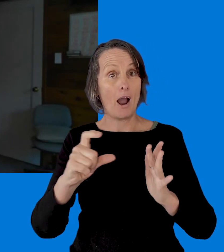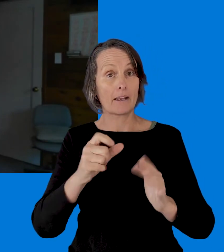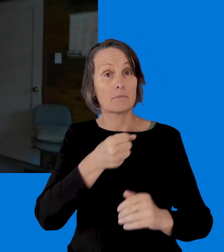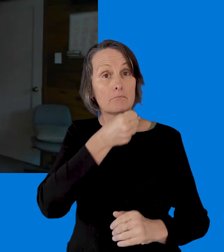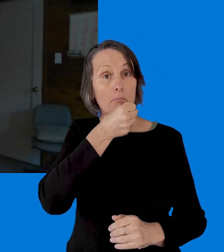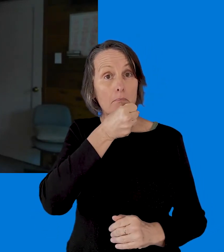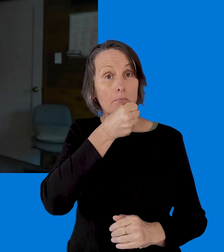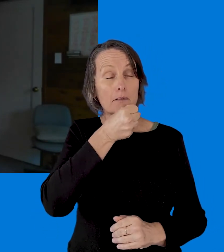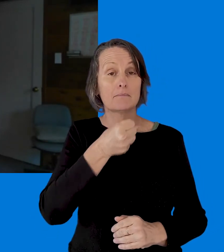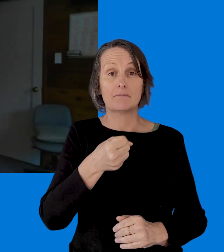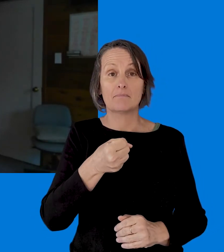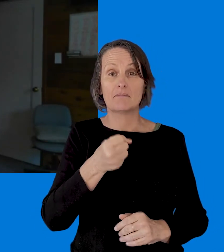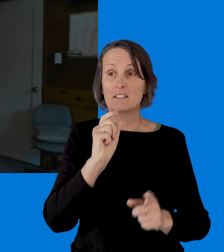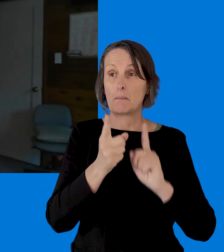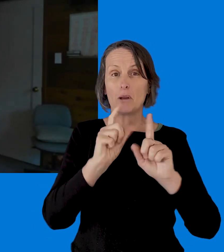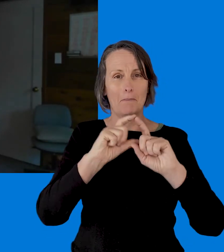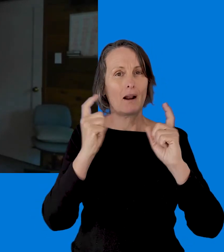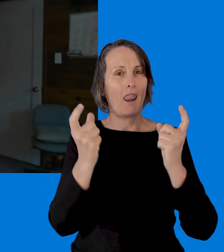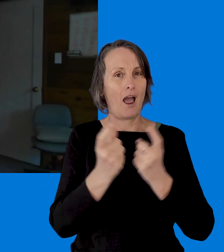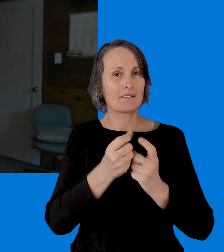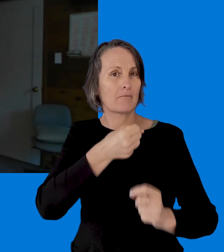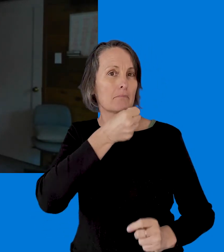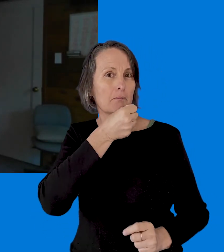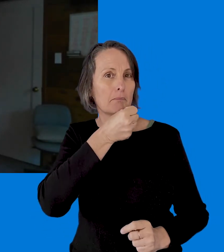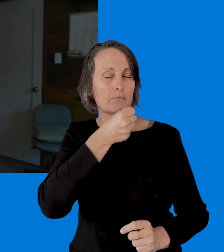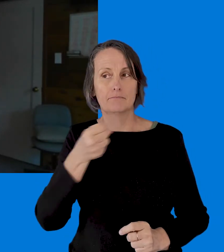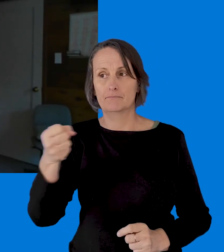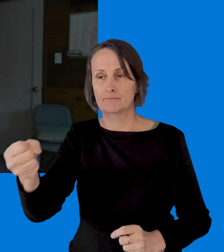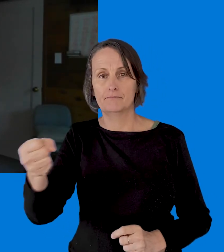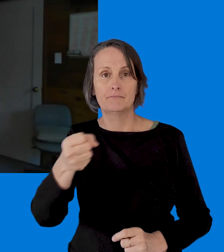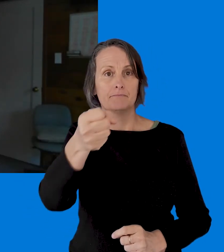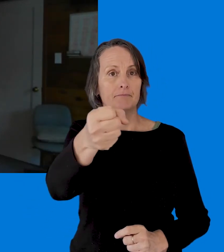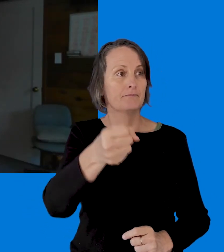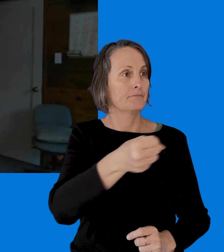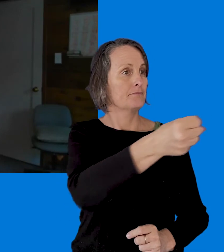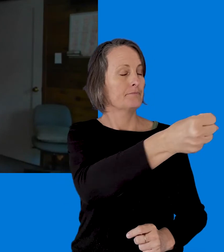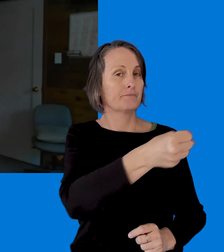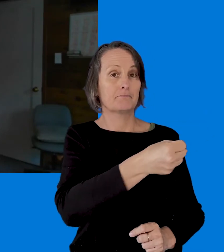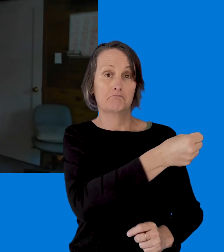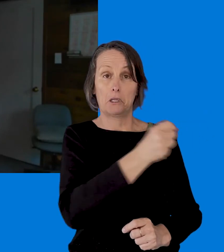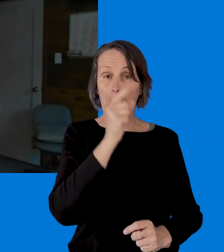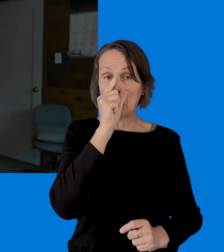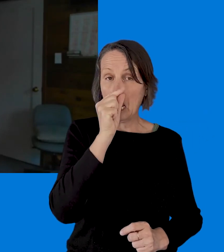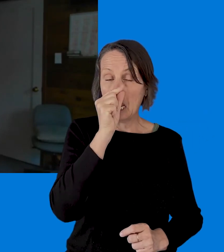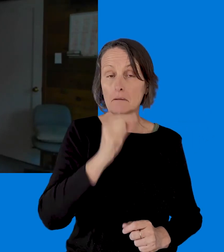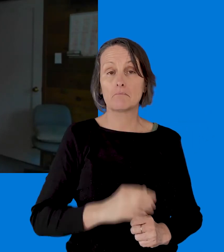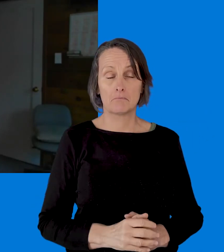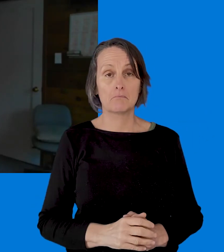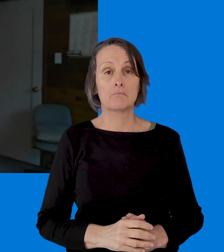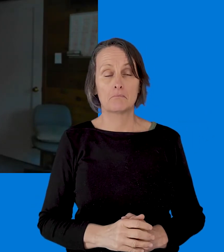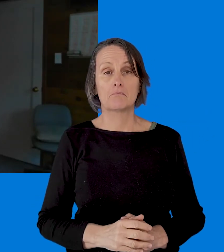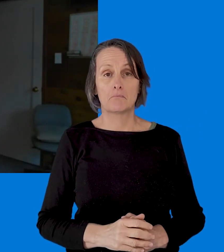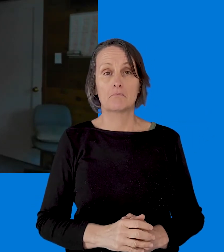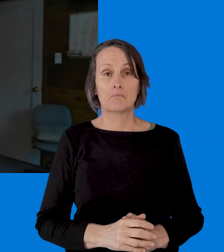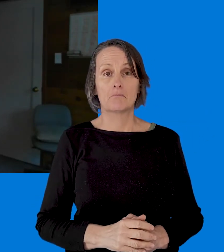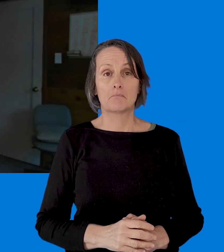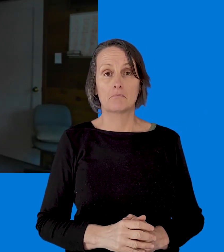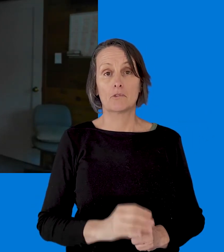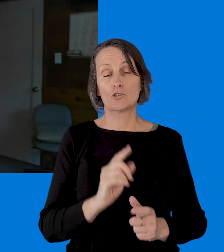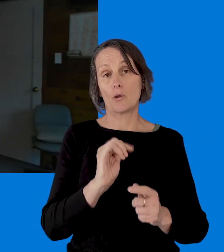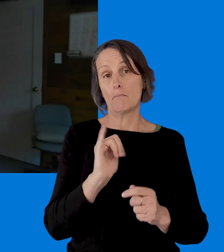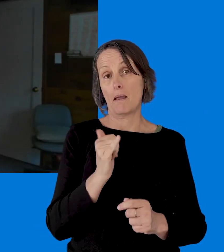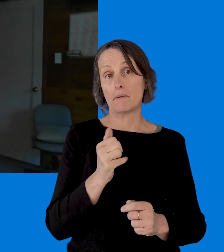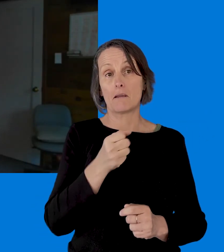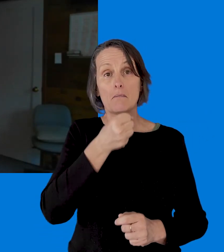there's a microphone that gets passed around. So a microphone that's maybe even streams the audio to hearing aids